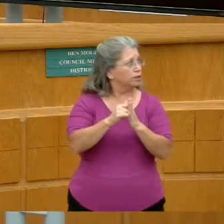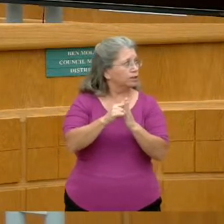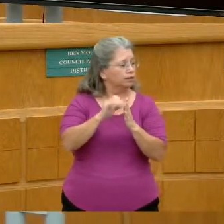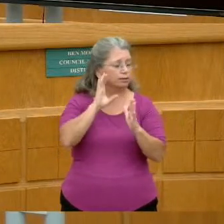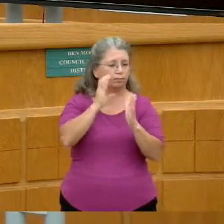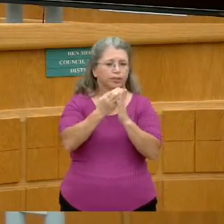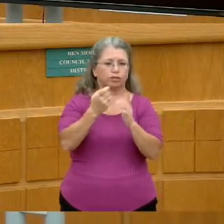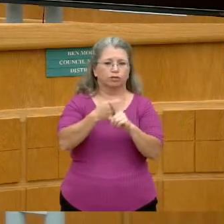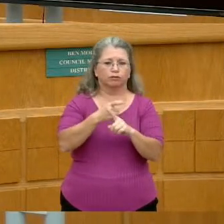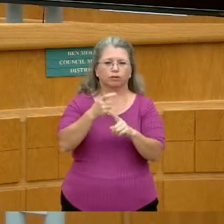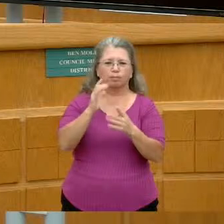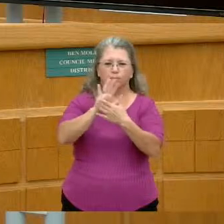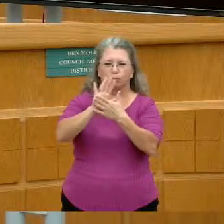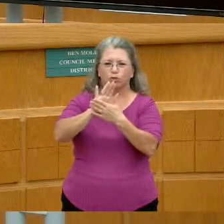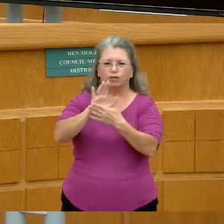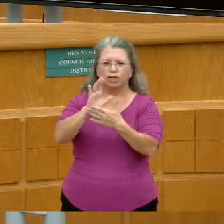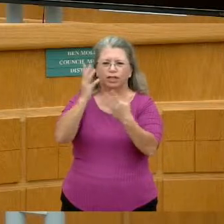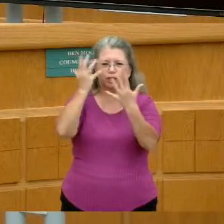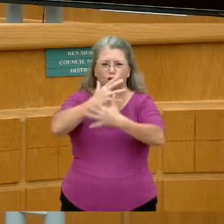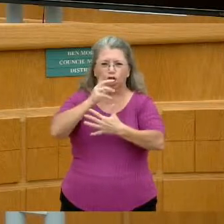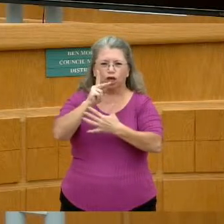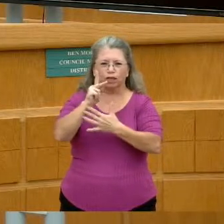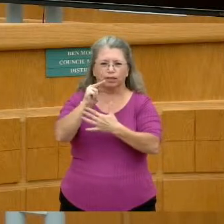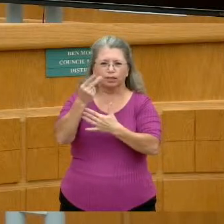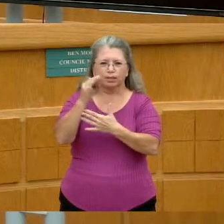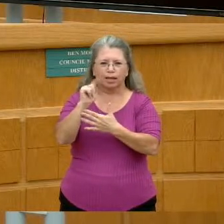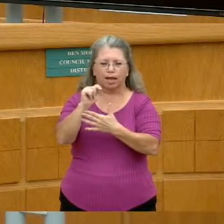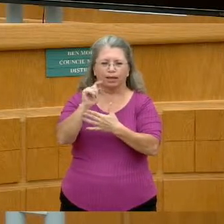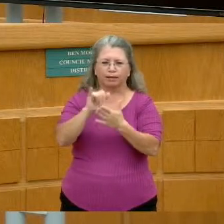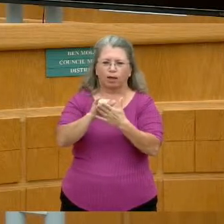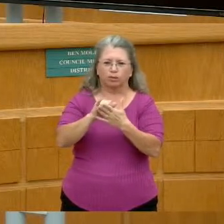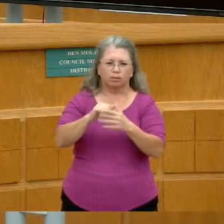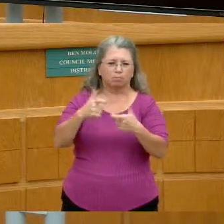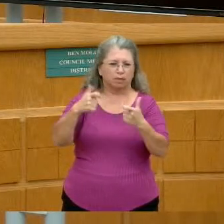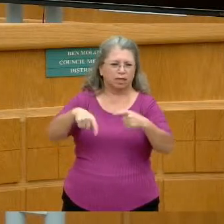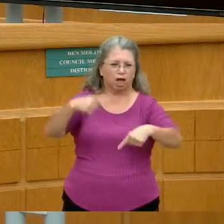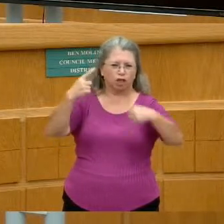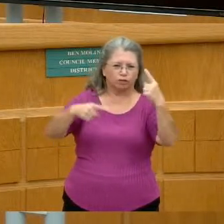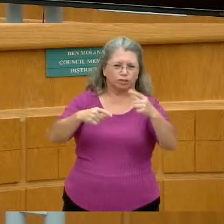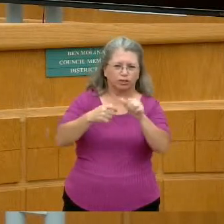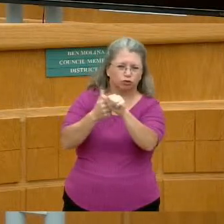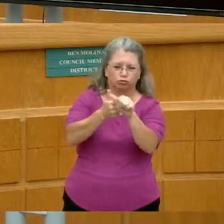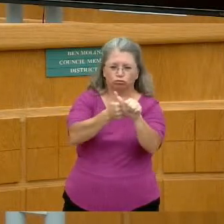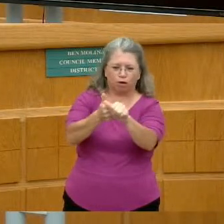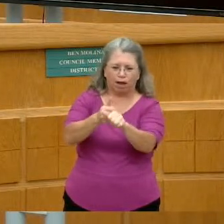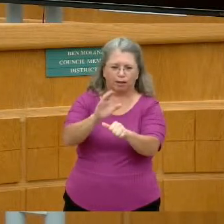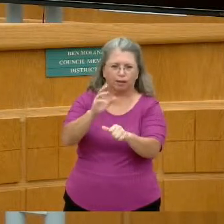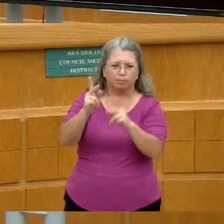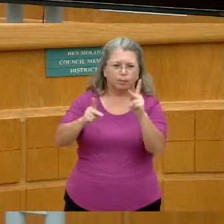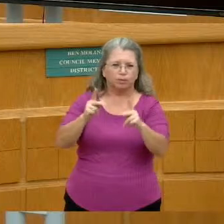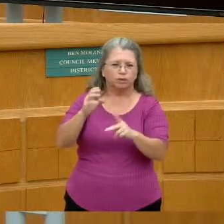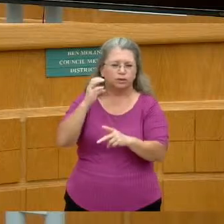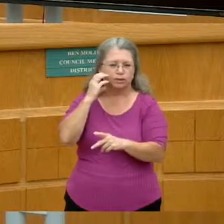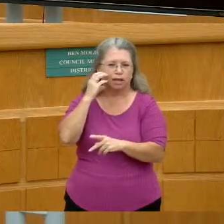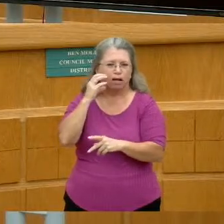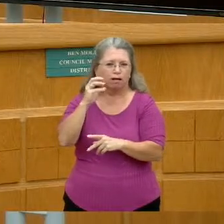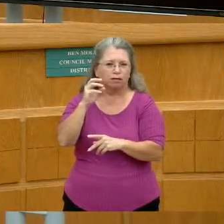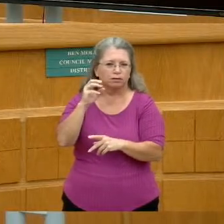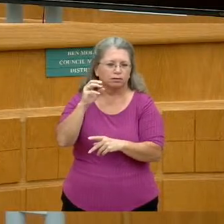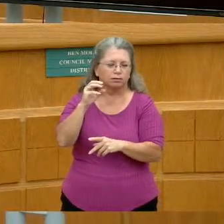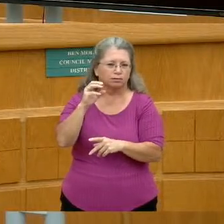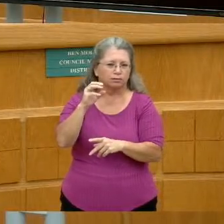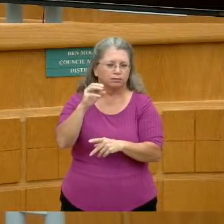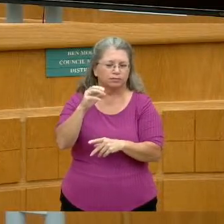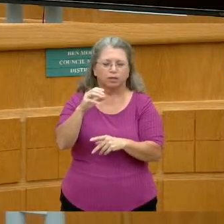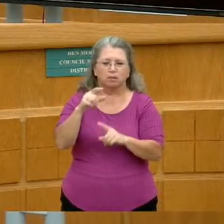in 2008, it was extremely controversial to track everybody's cell phone. But today, we all willingly do this when we download